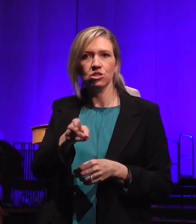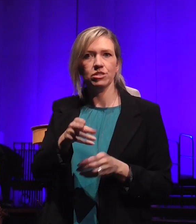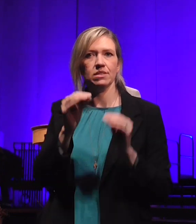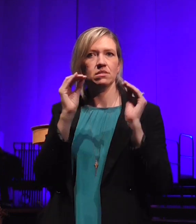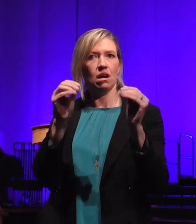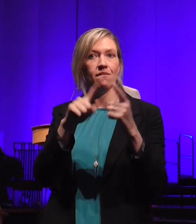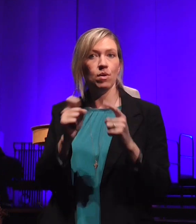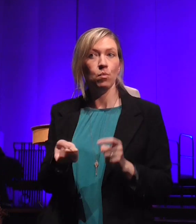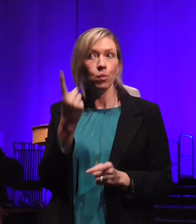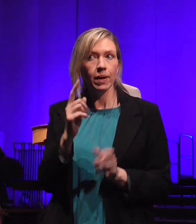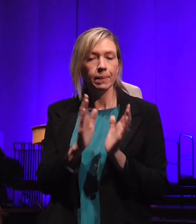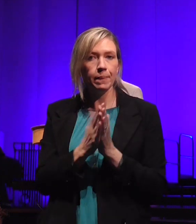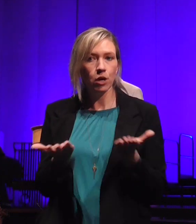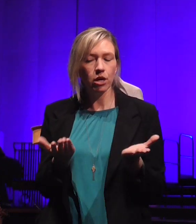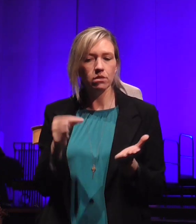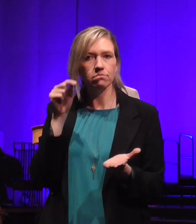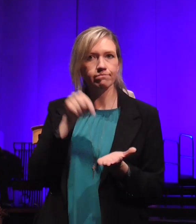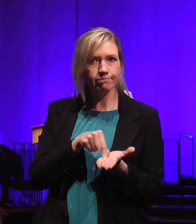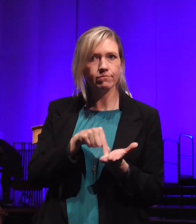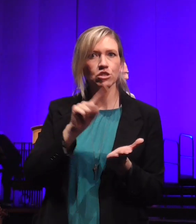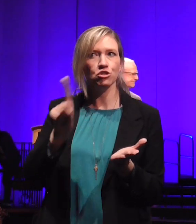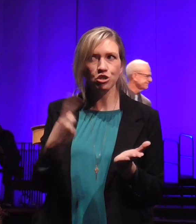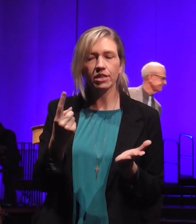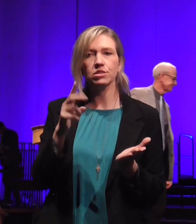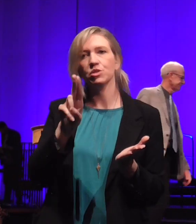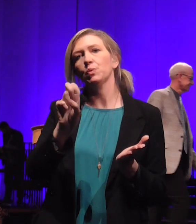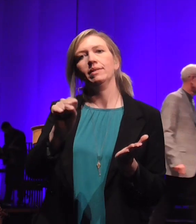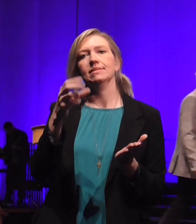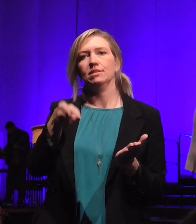book, just U.S. history?